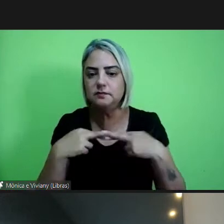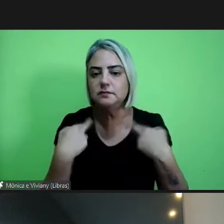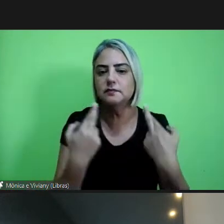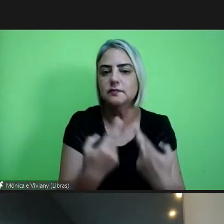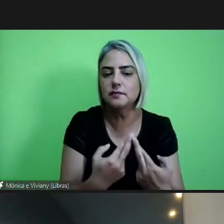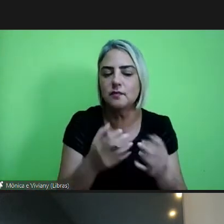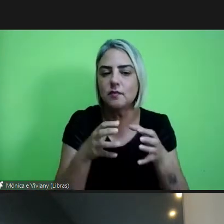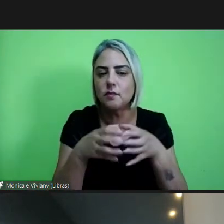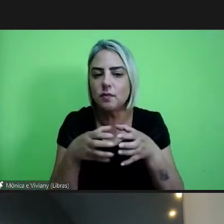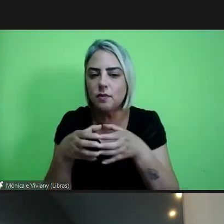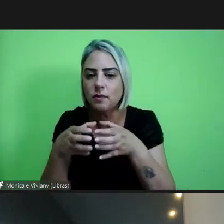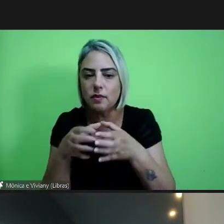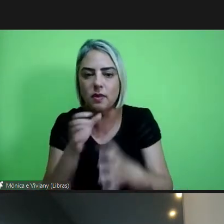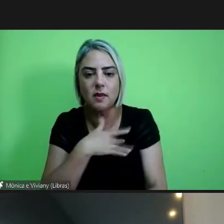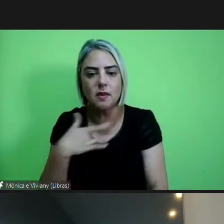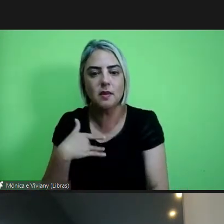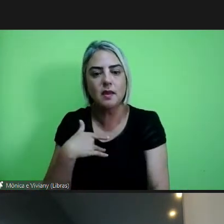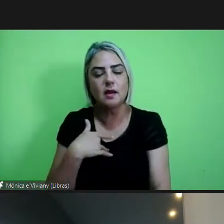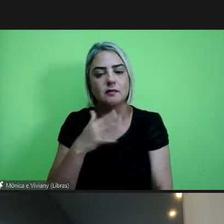every month, the